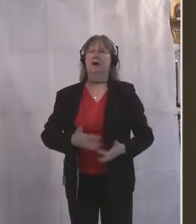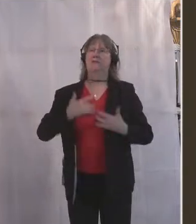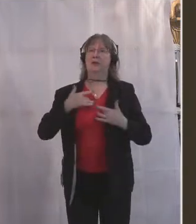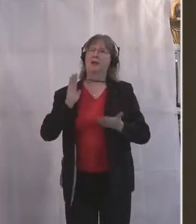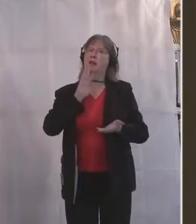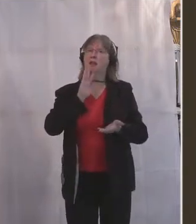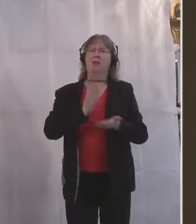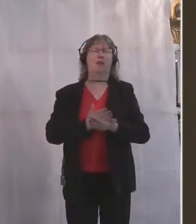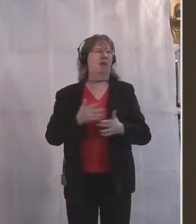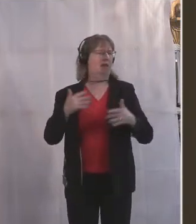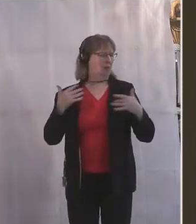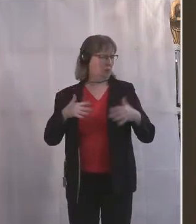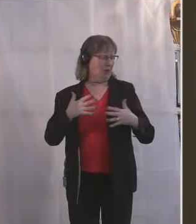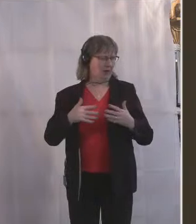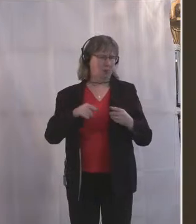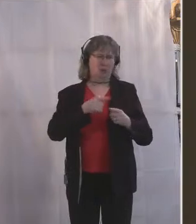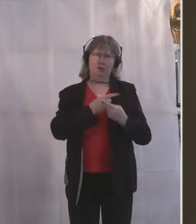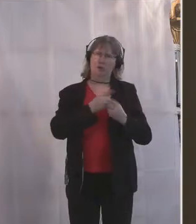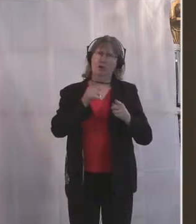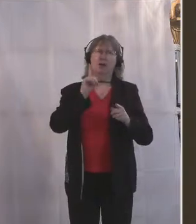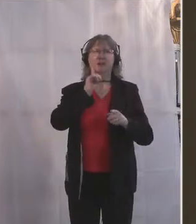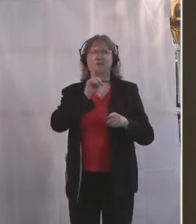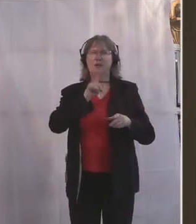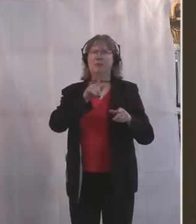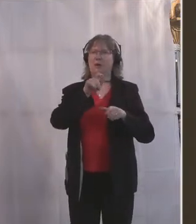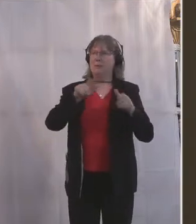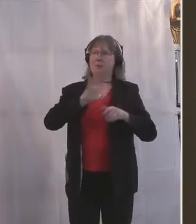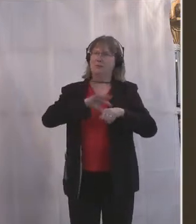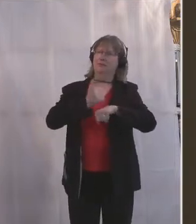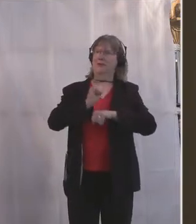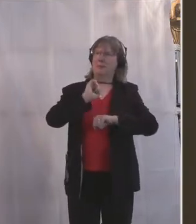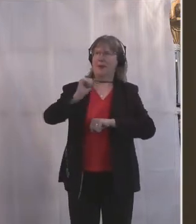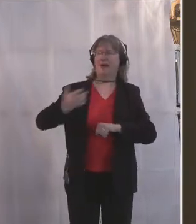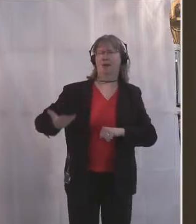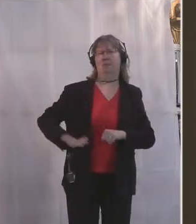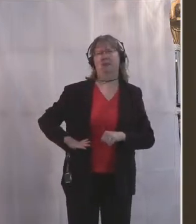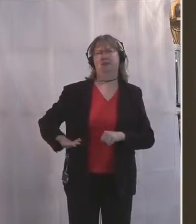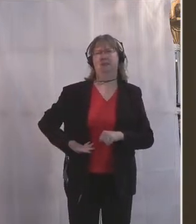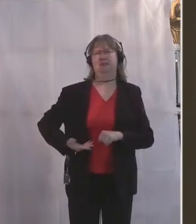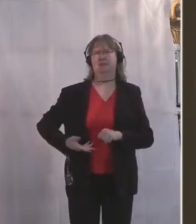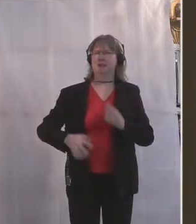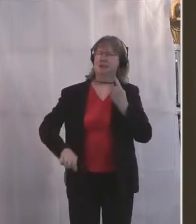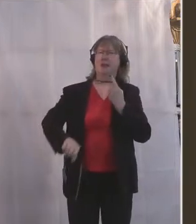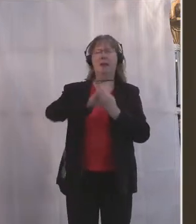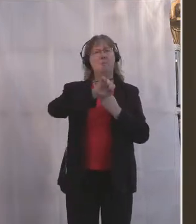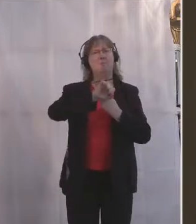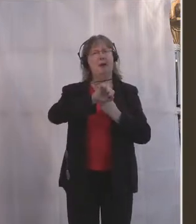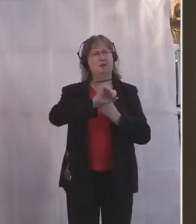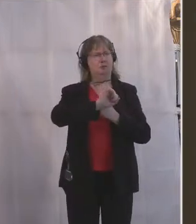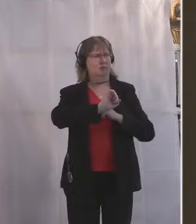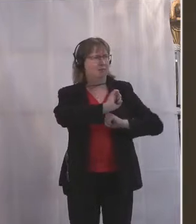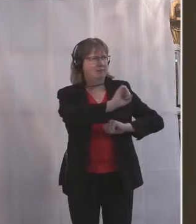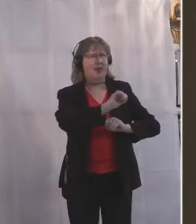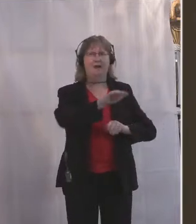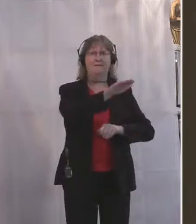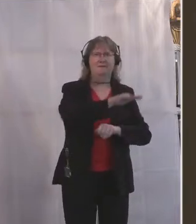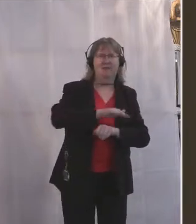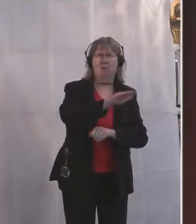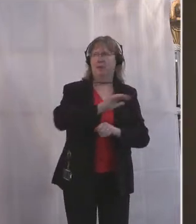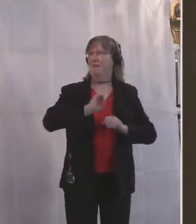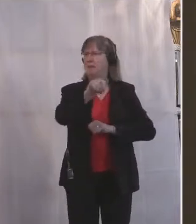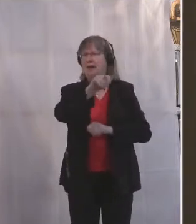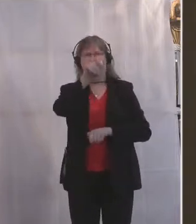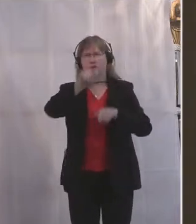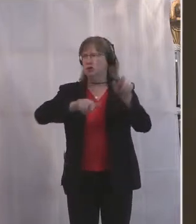to see the impact that those female founders and those entrepreneurs have on their customers, on their families,